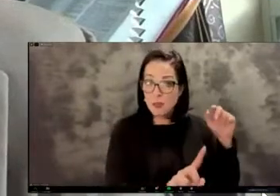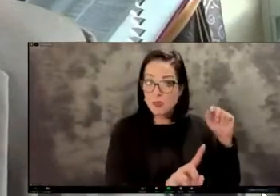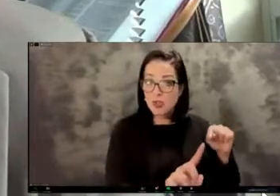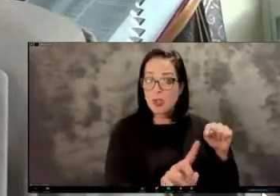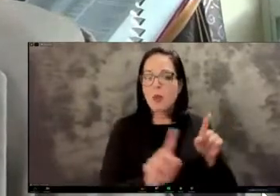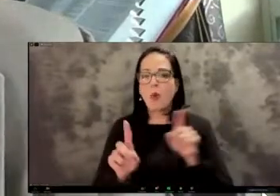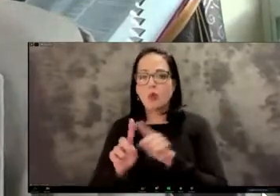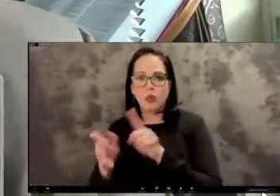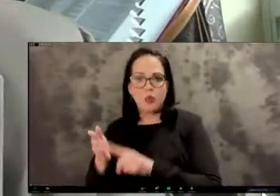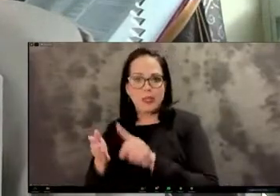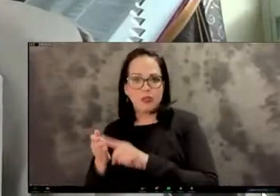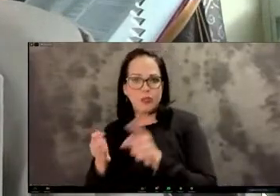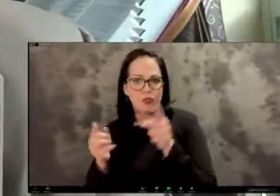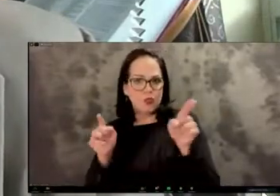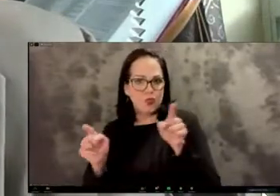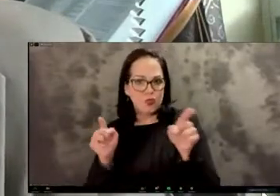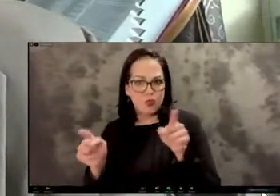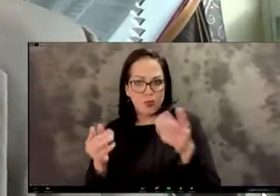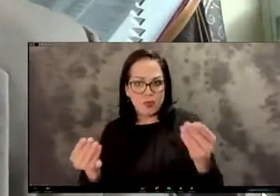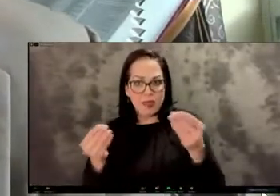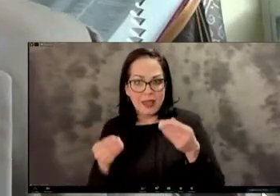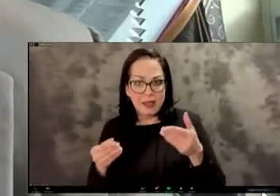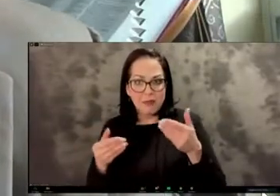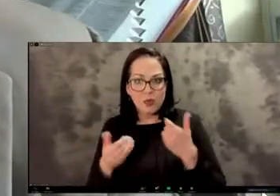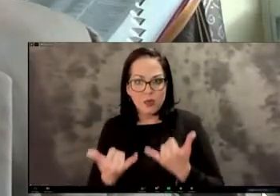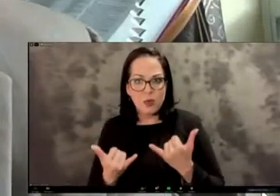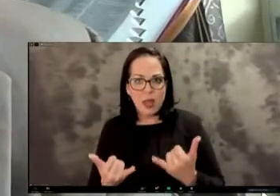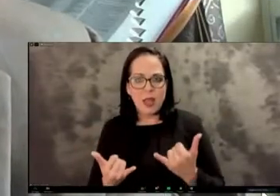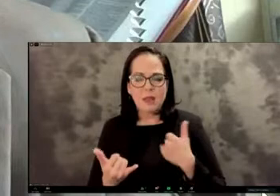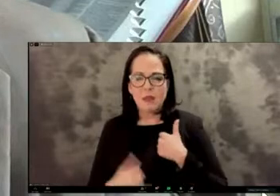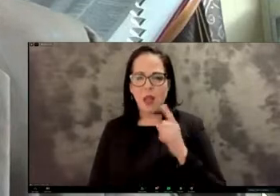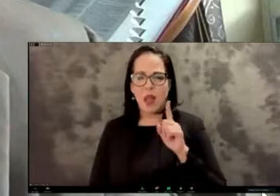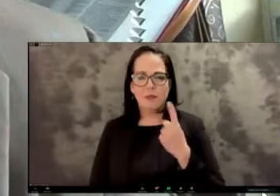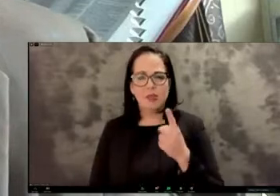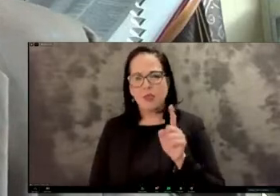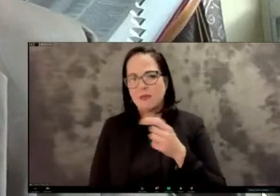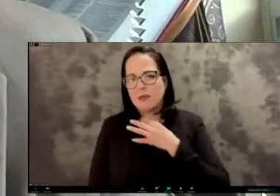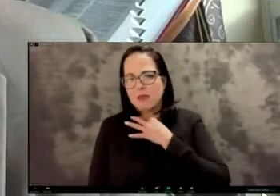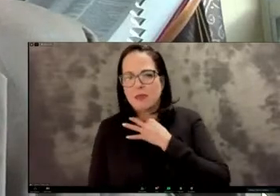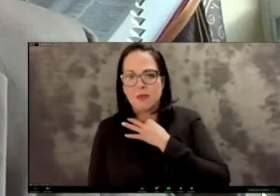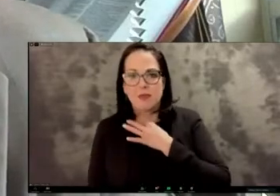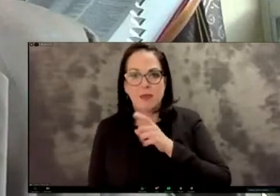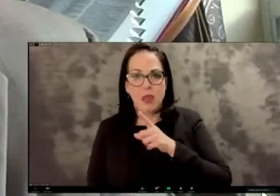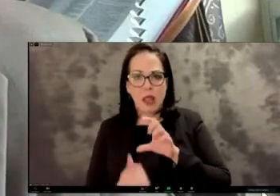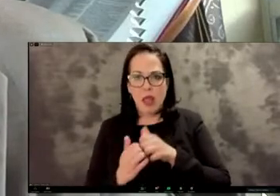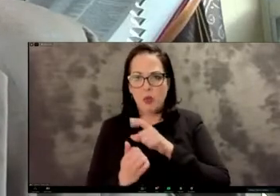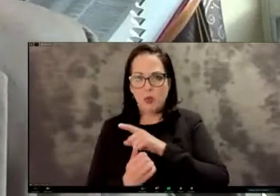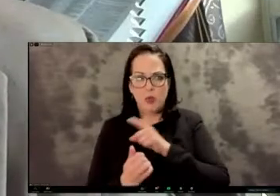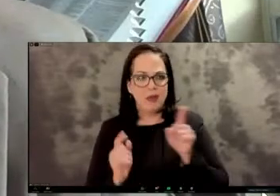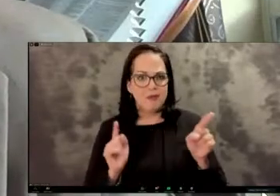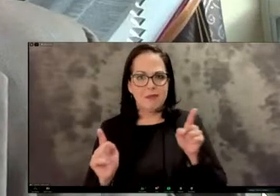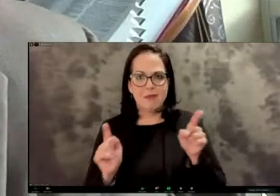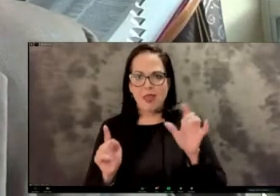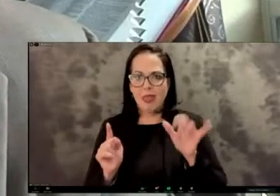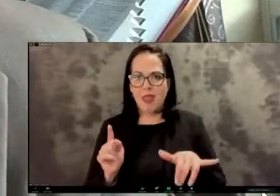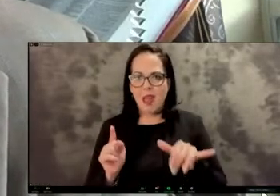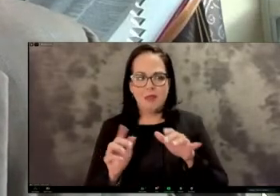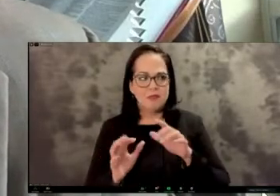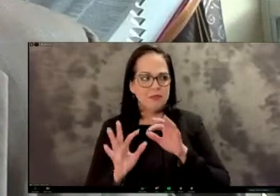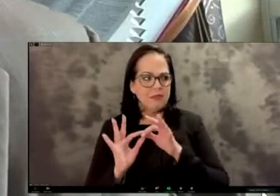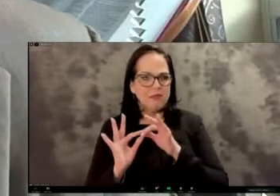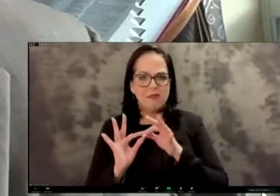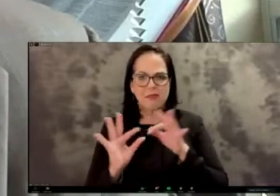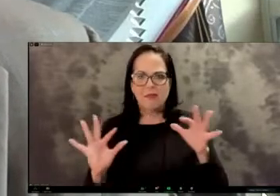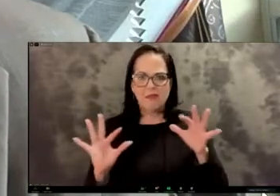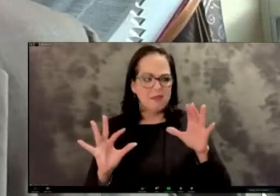have contributed with us today. And I'm just asking, how do we address that disconnect to truly have